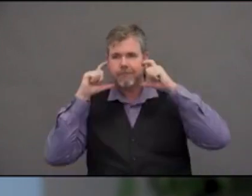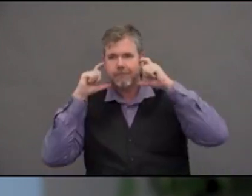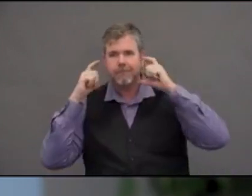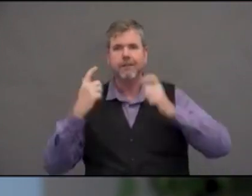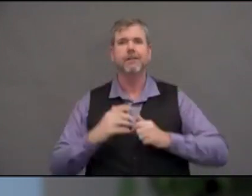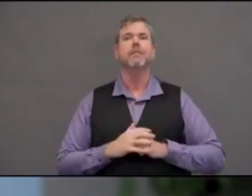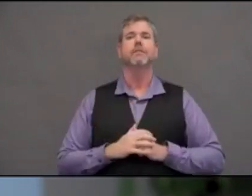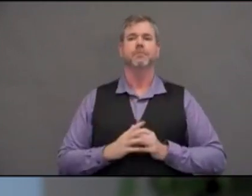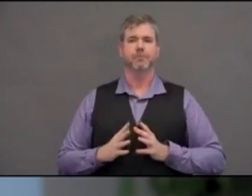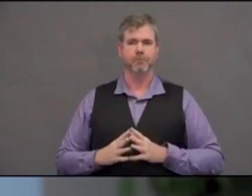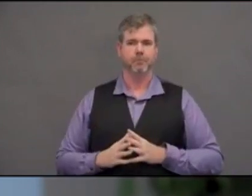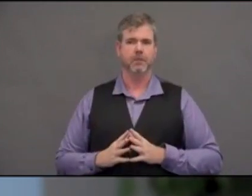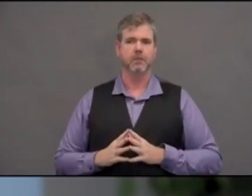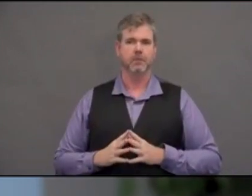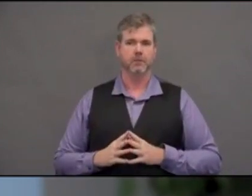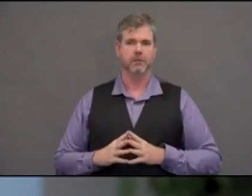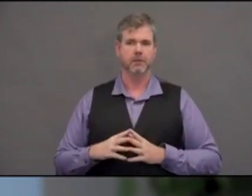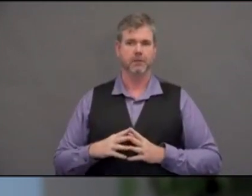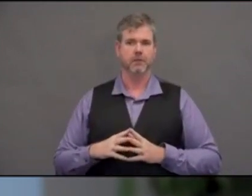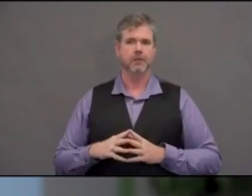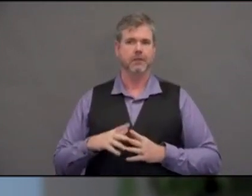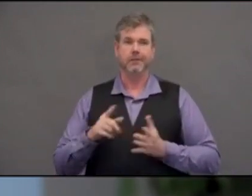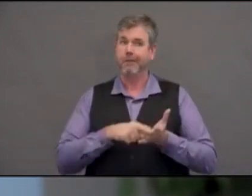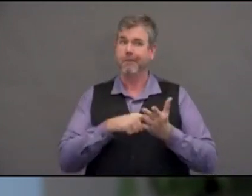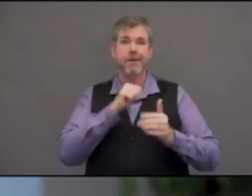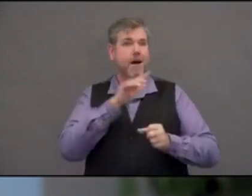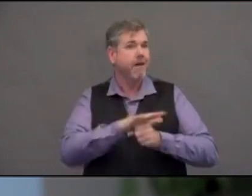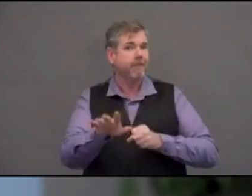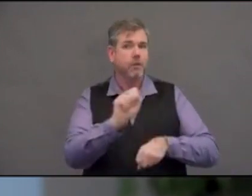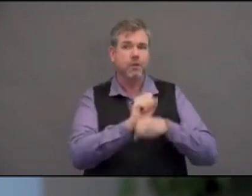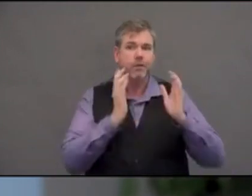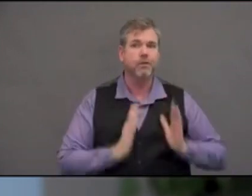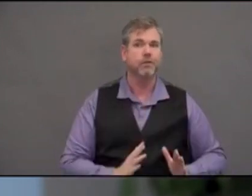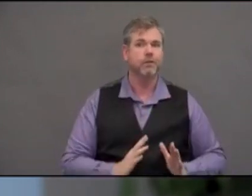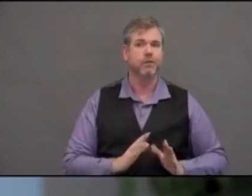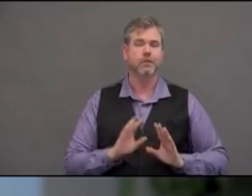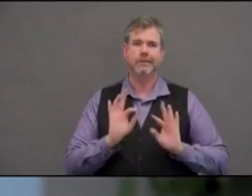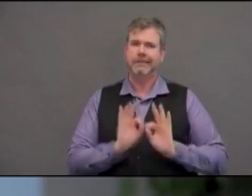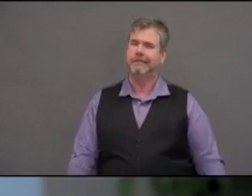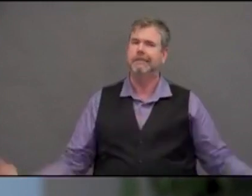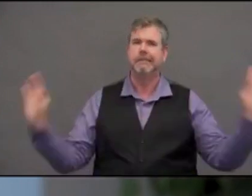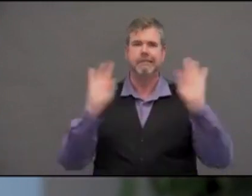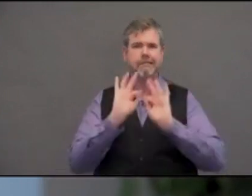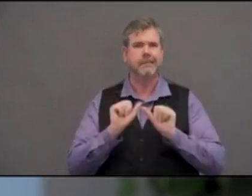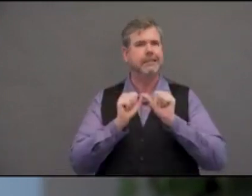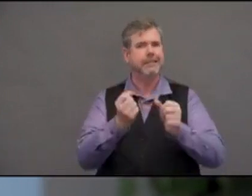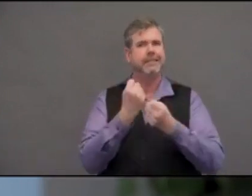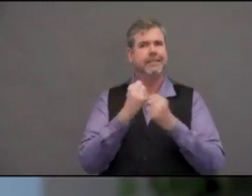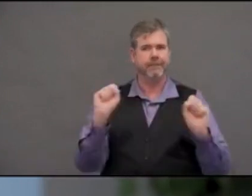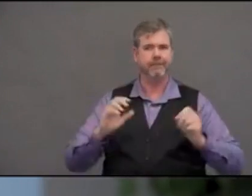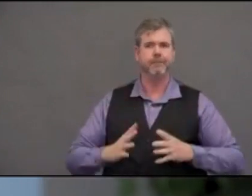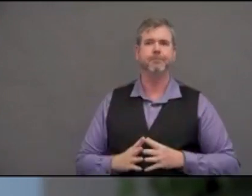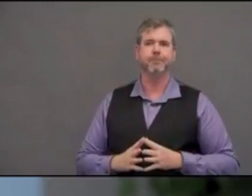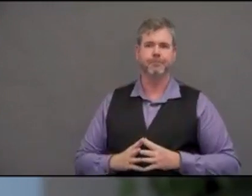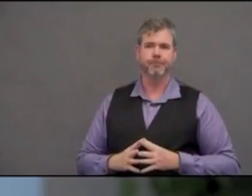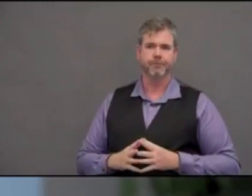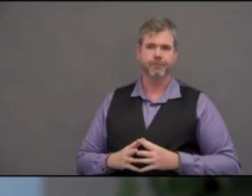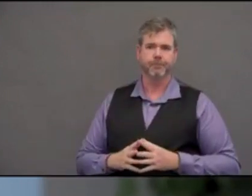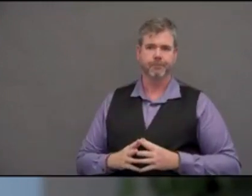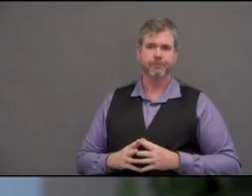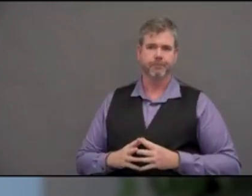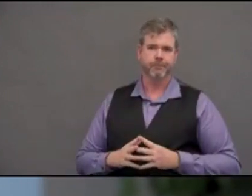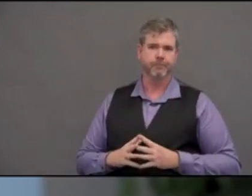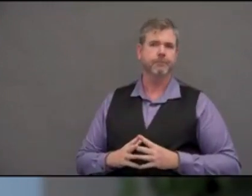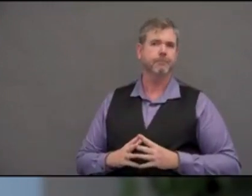too low to be a safe ratio of how many persons you need to have caring for the residents, we